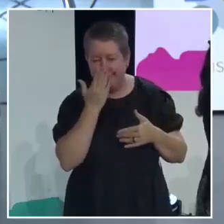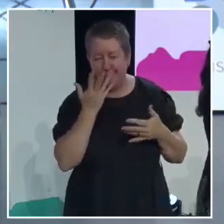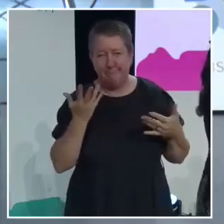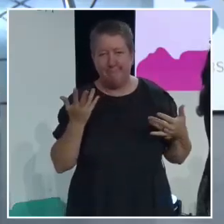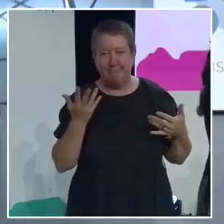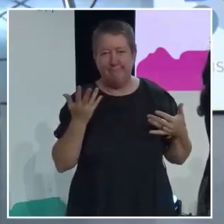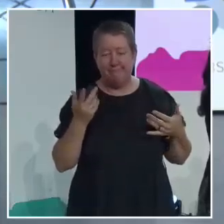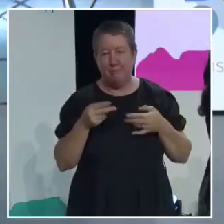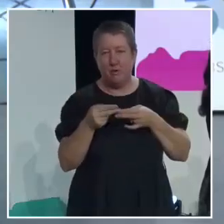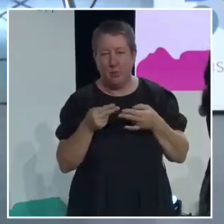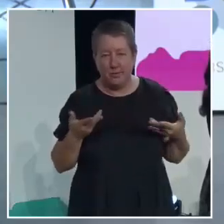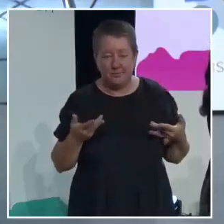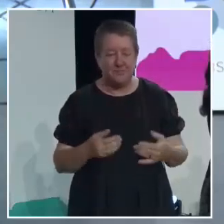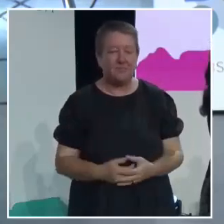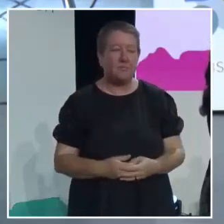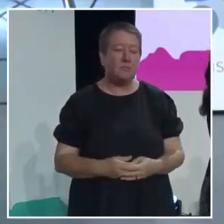short.